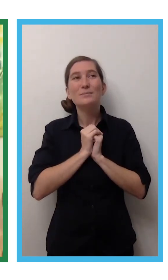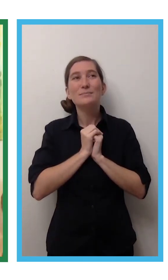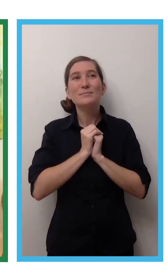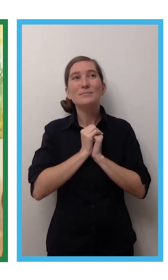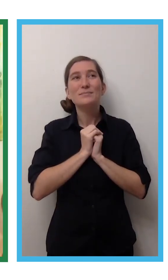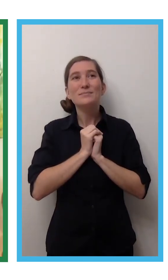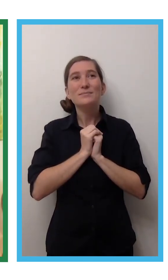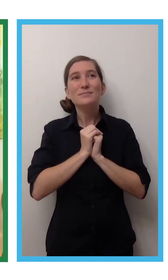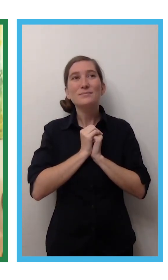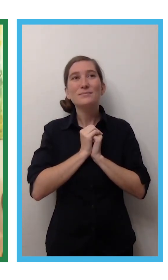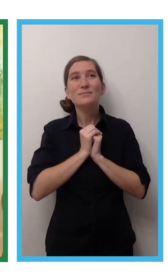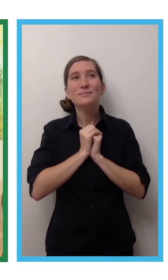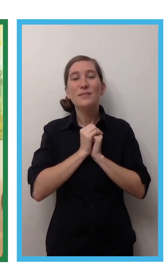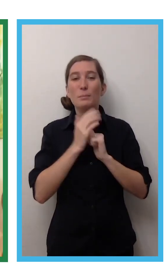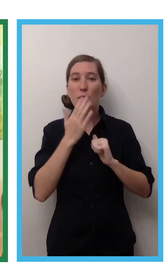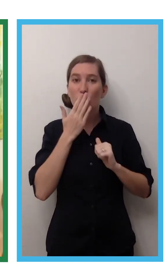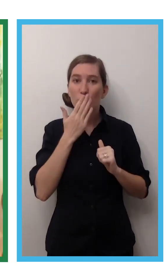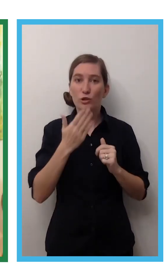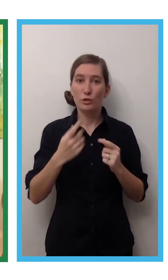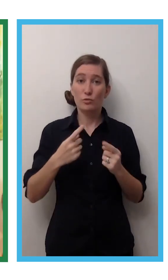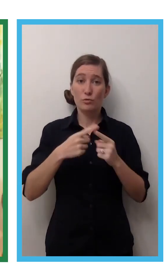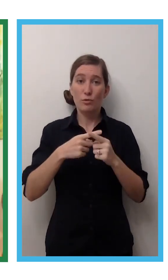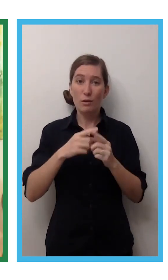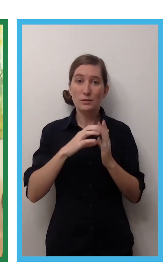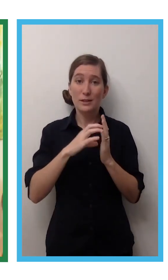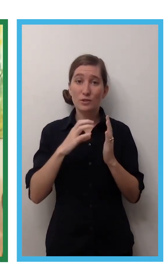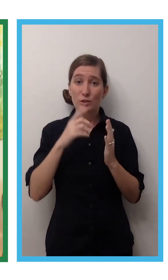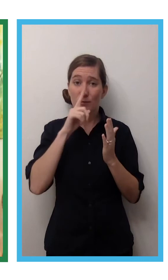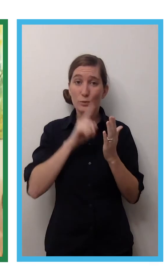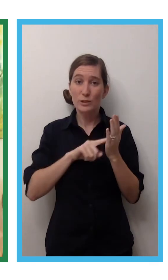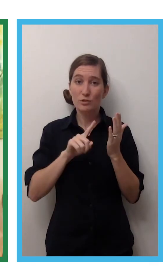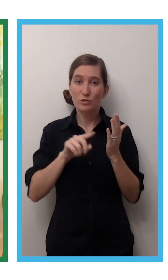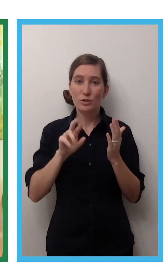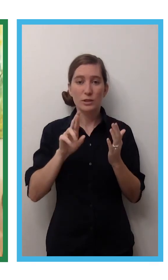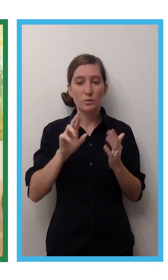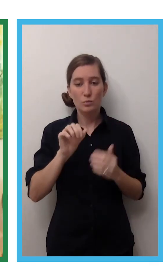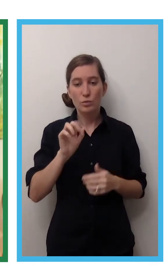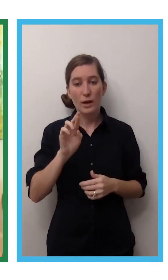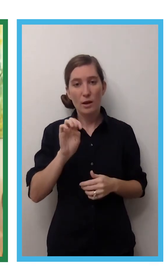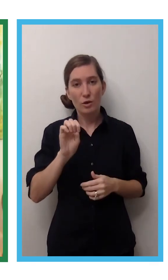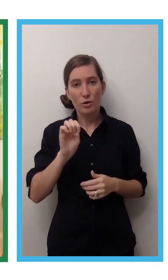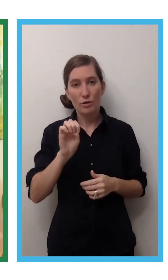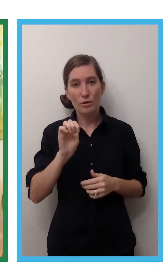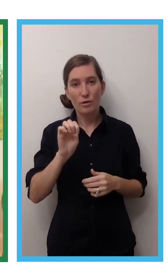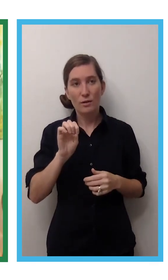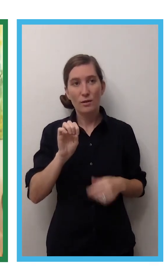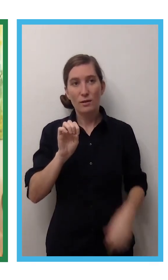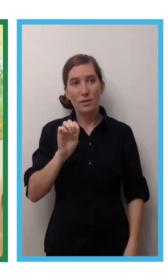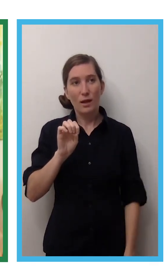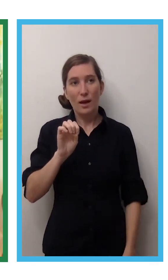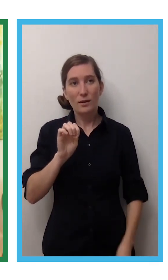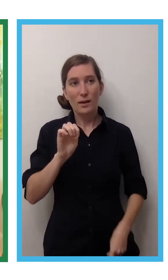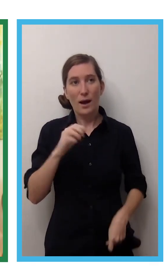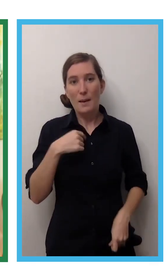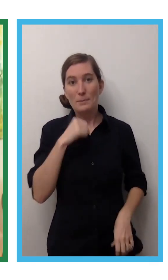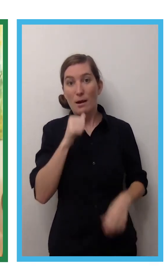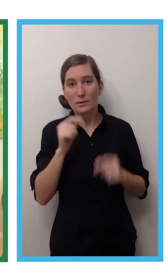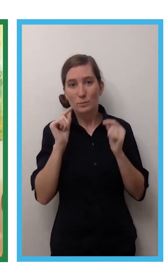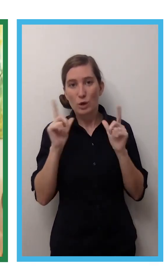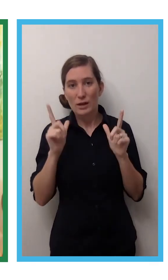research. There's usually something in there that will surprise me. So let's see,